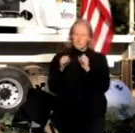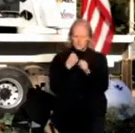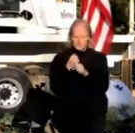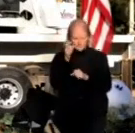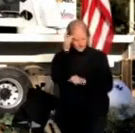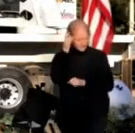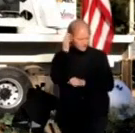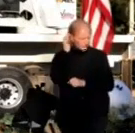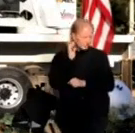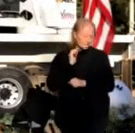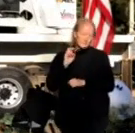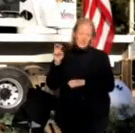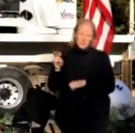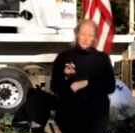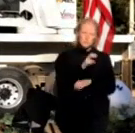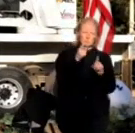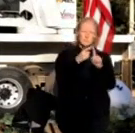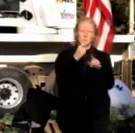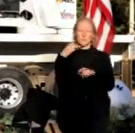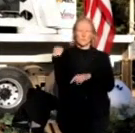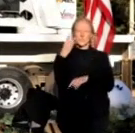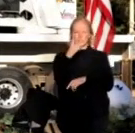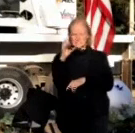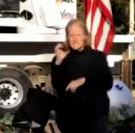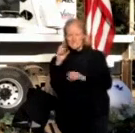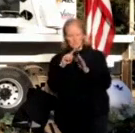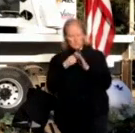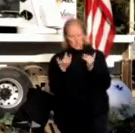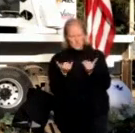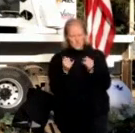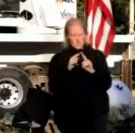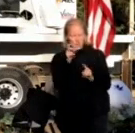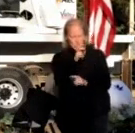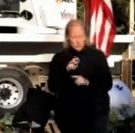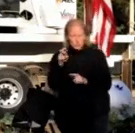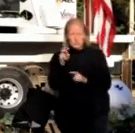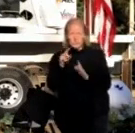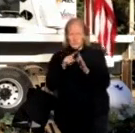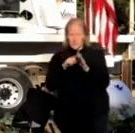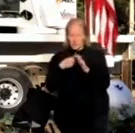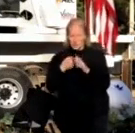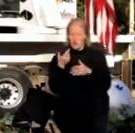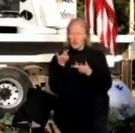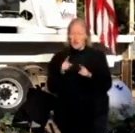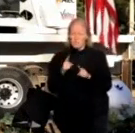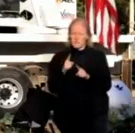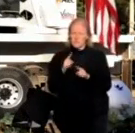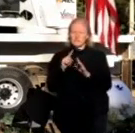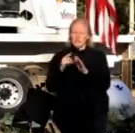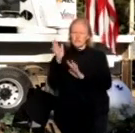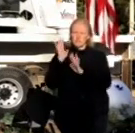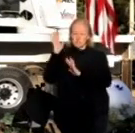tree's journey to BC is just beginning today, but the journey to make this thing happen started a long time ago. And what a journey it's been working with